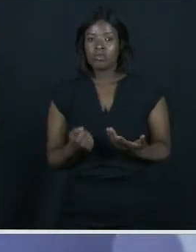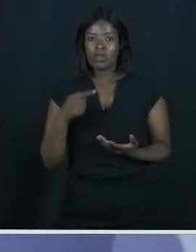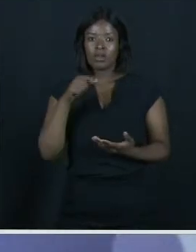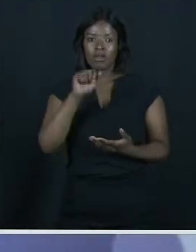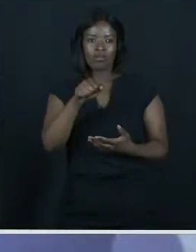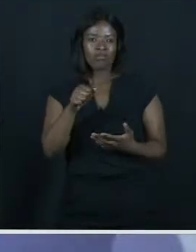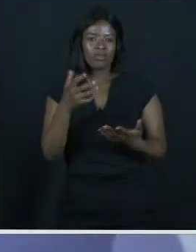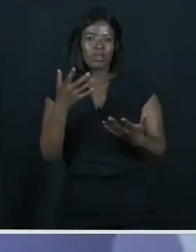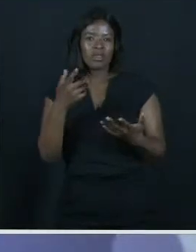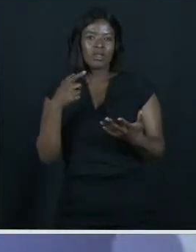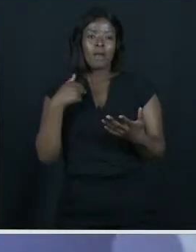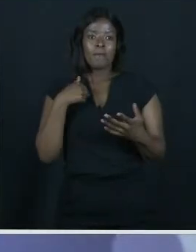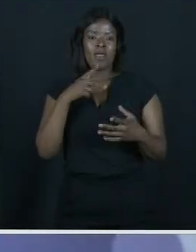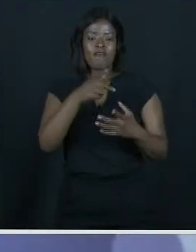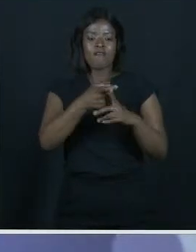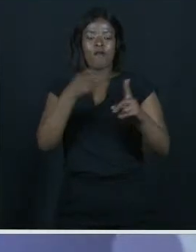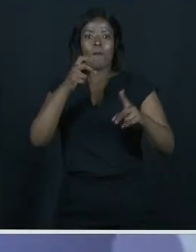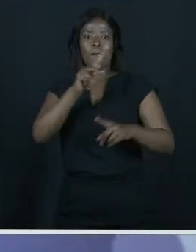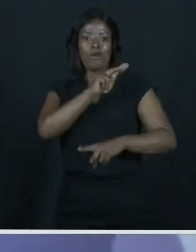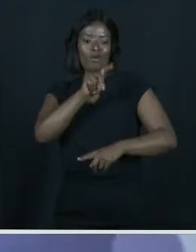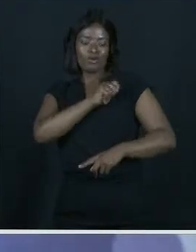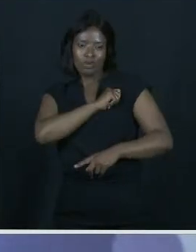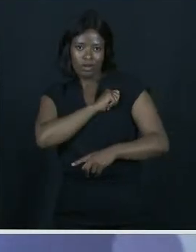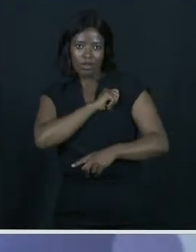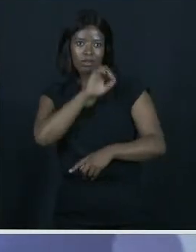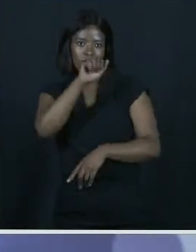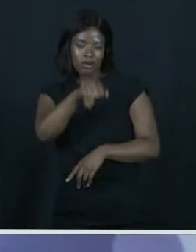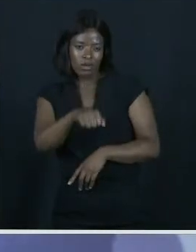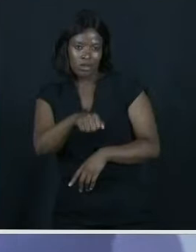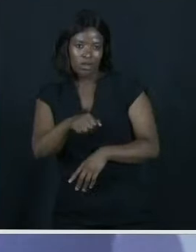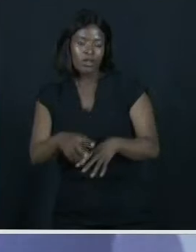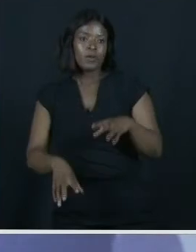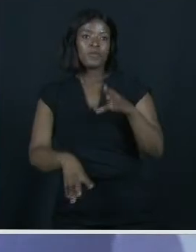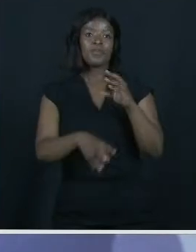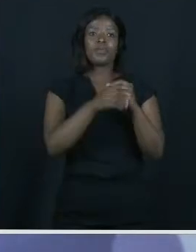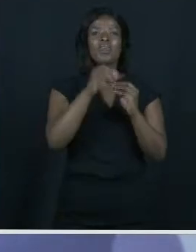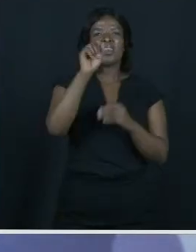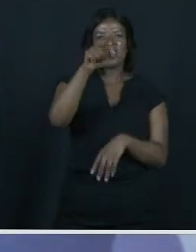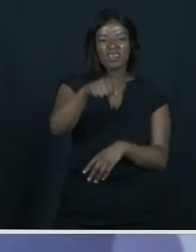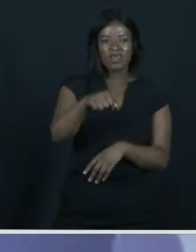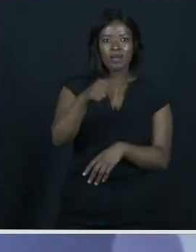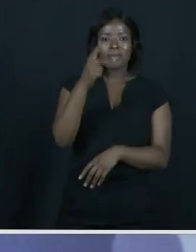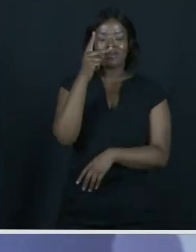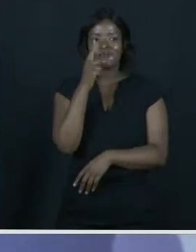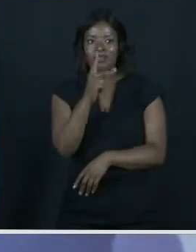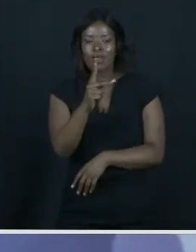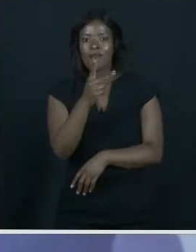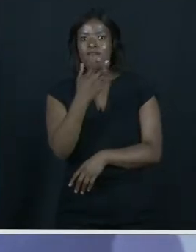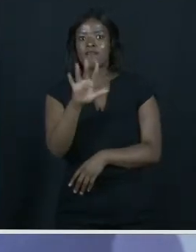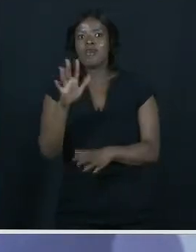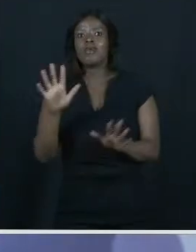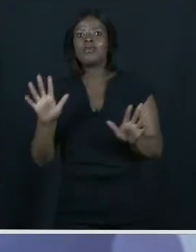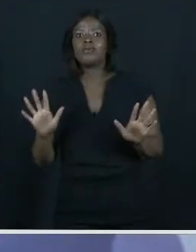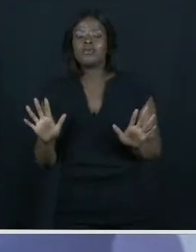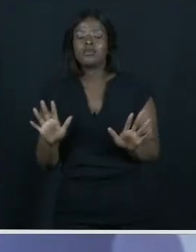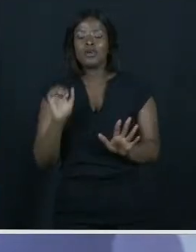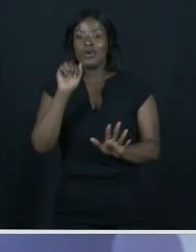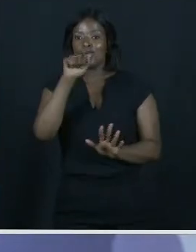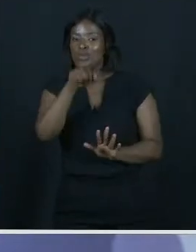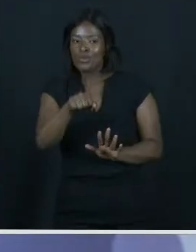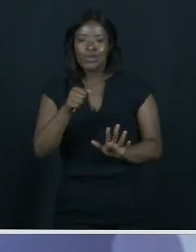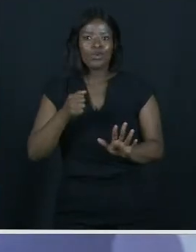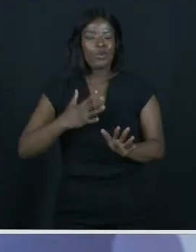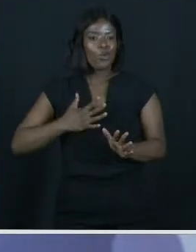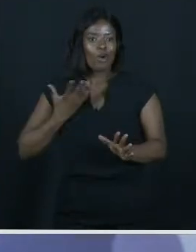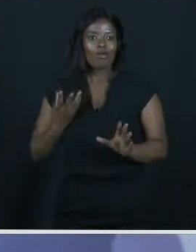Duka in KwaZulu-Natal. And I have seen for myself how you